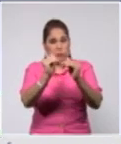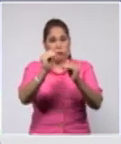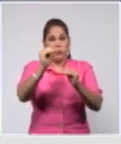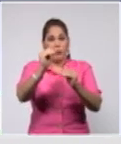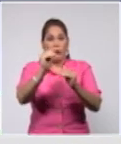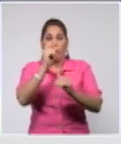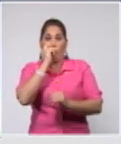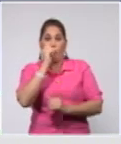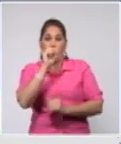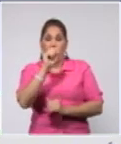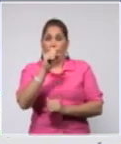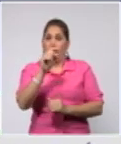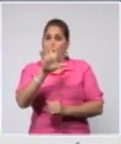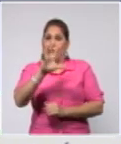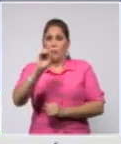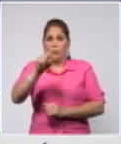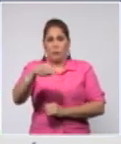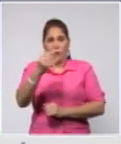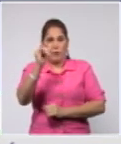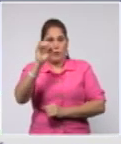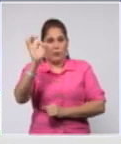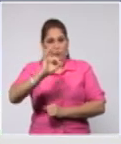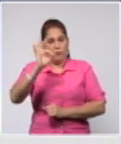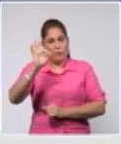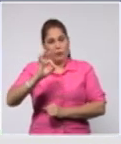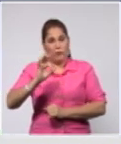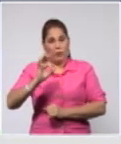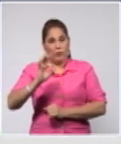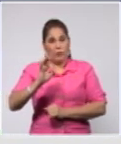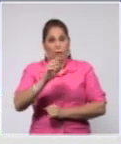testing, and this figure rises to